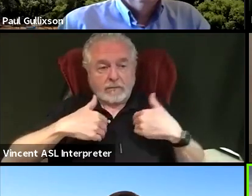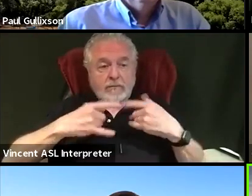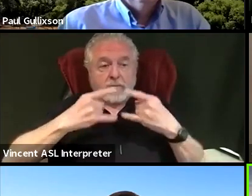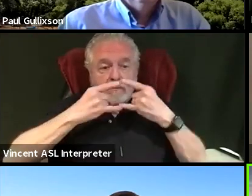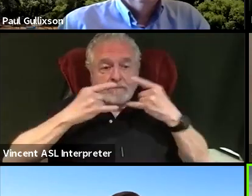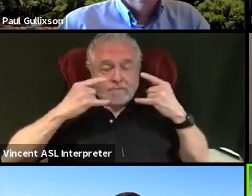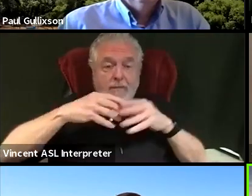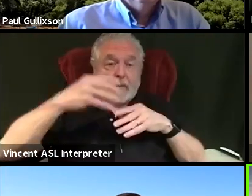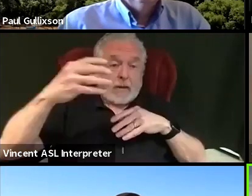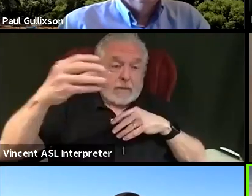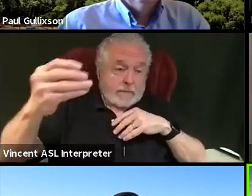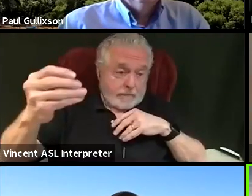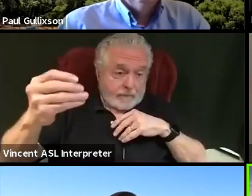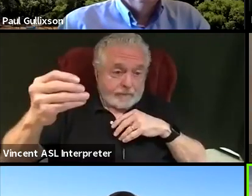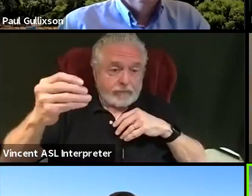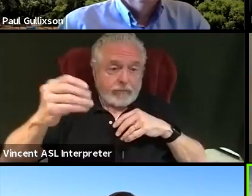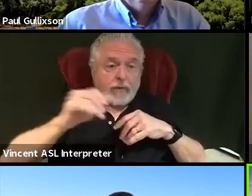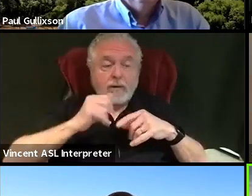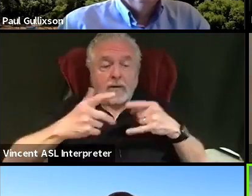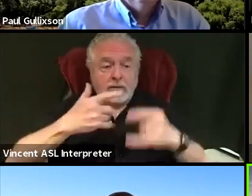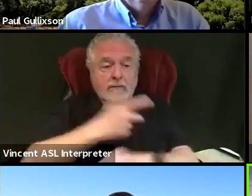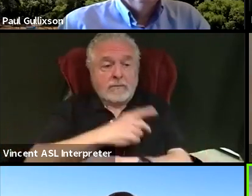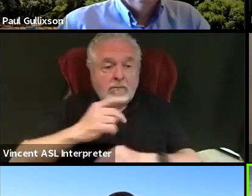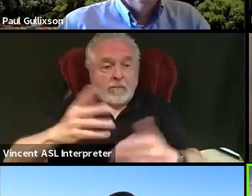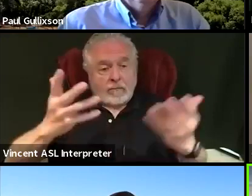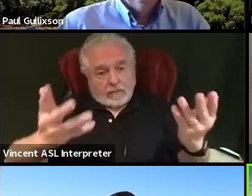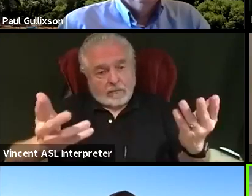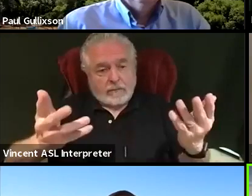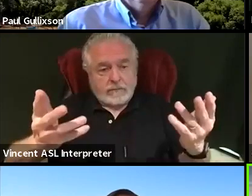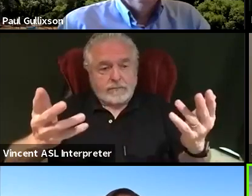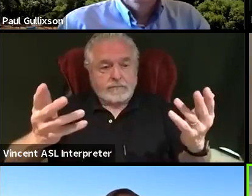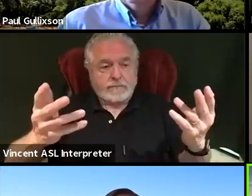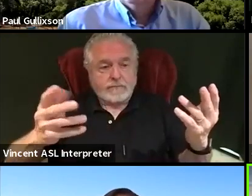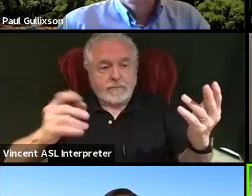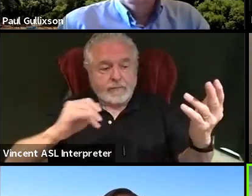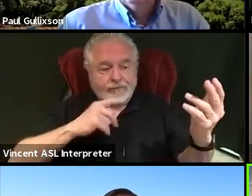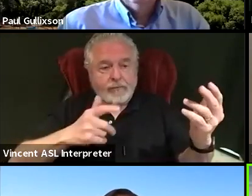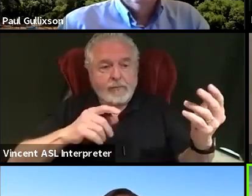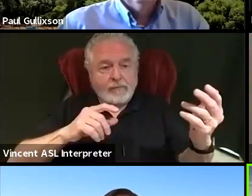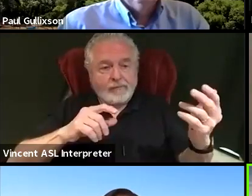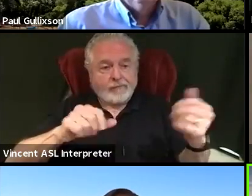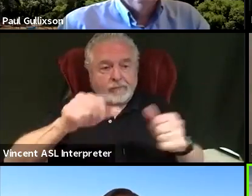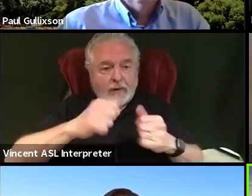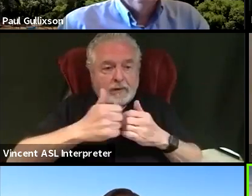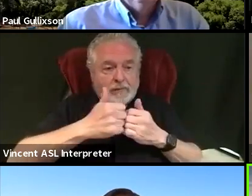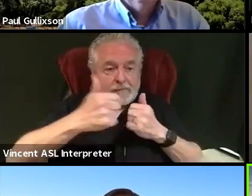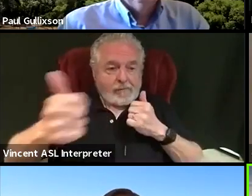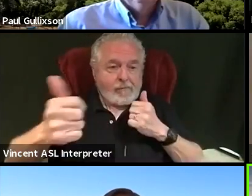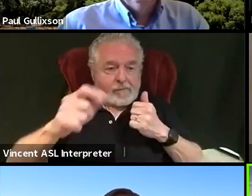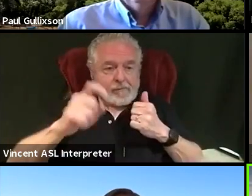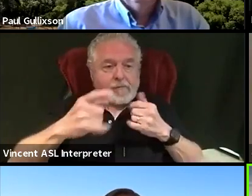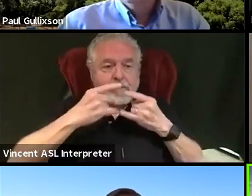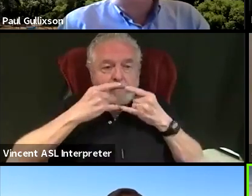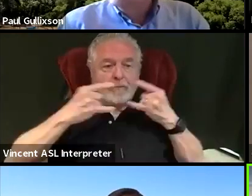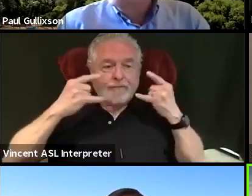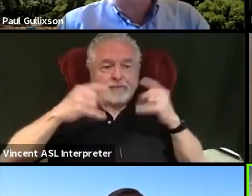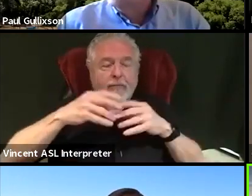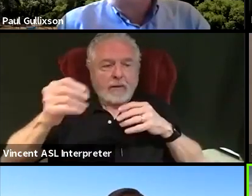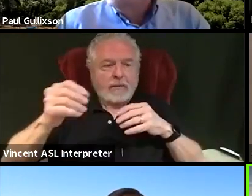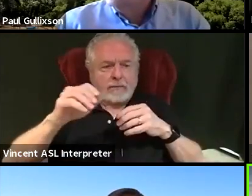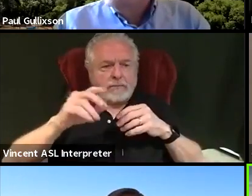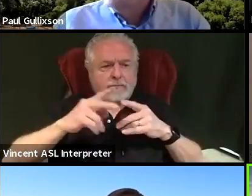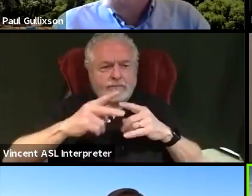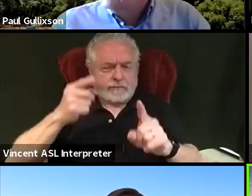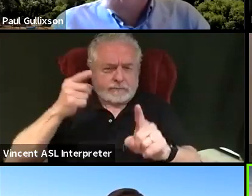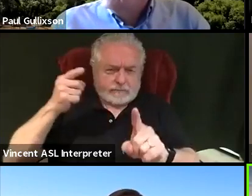mask outdoors. Unvaccinated people, however, if they're not able to social distance, do need to wear a mask outdoors. So there's some